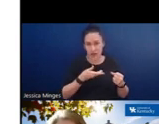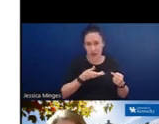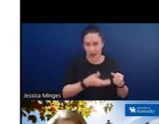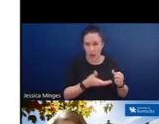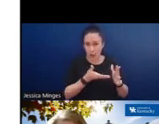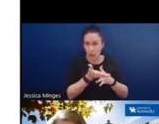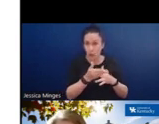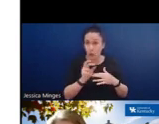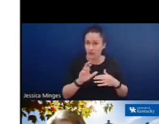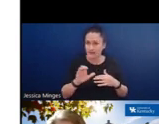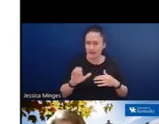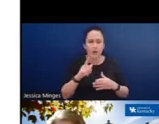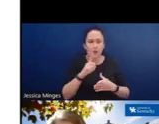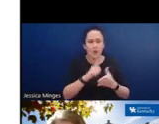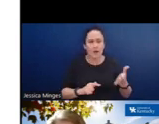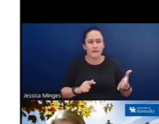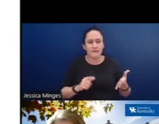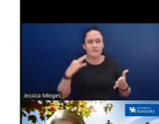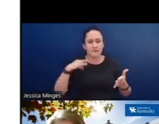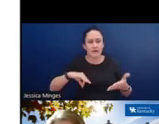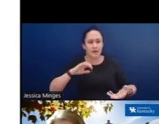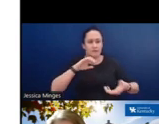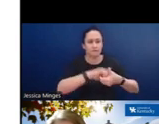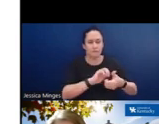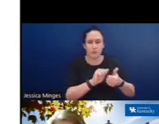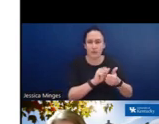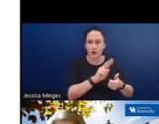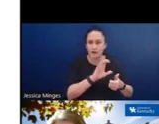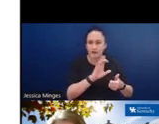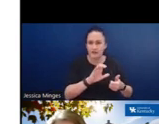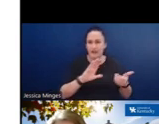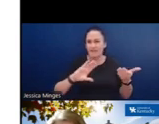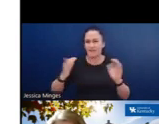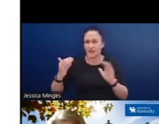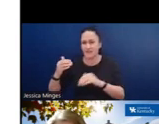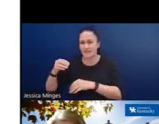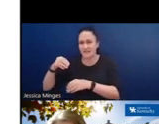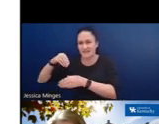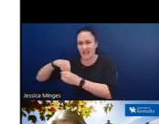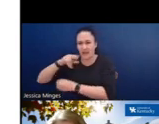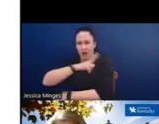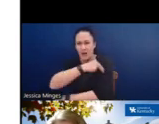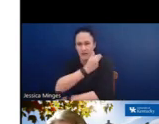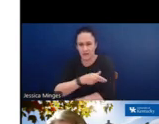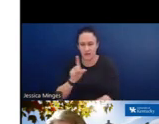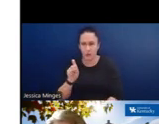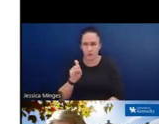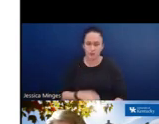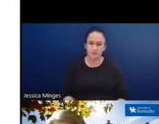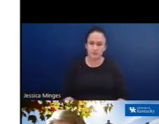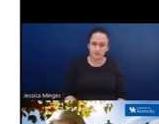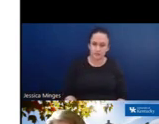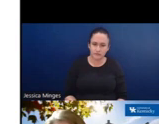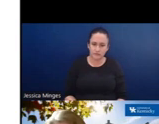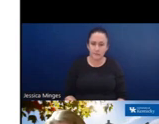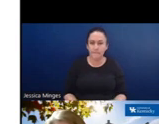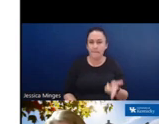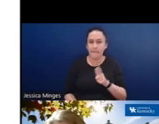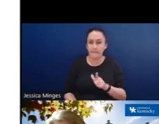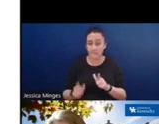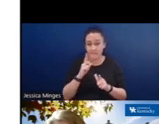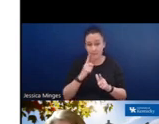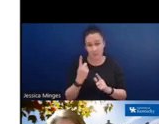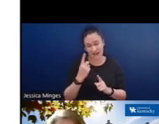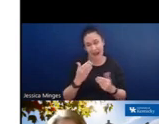What's the benefit of working with an RCC versus working with one inside of a hospital? So for one, I have a